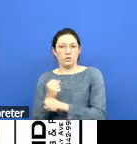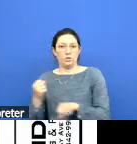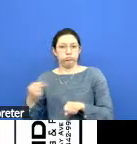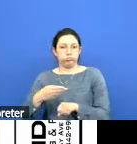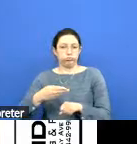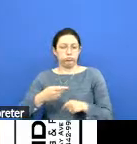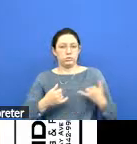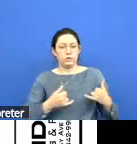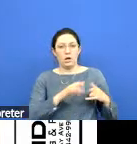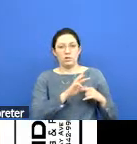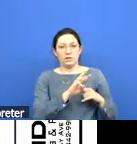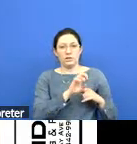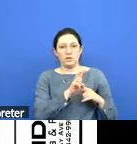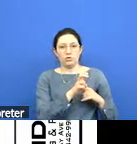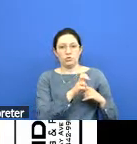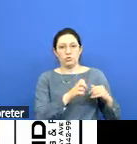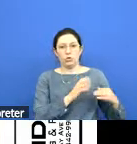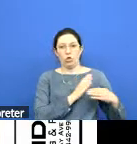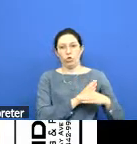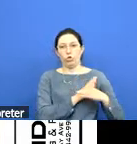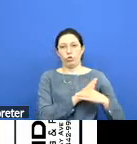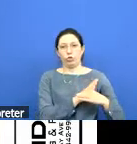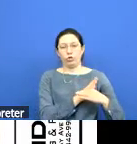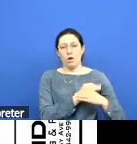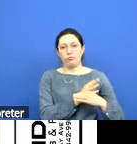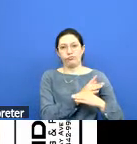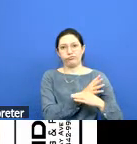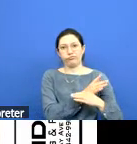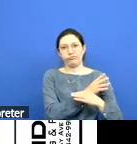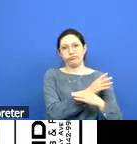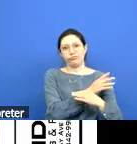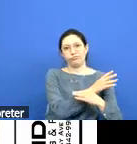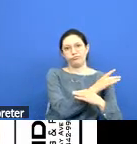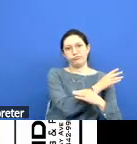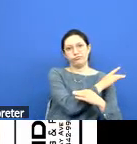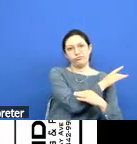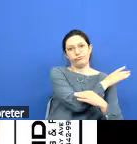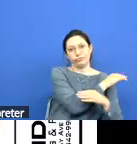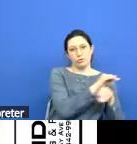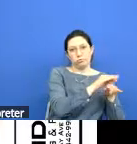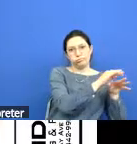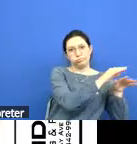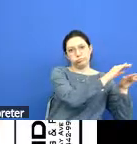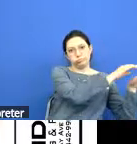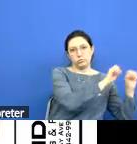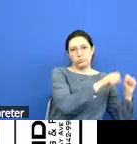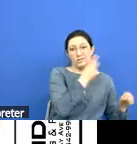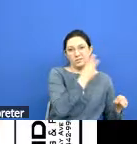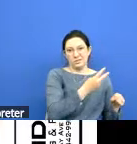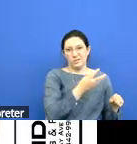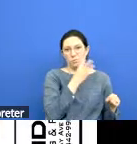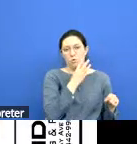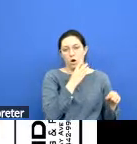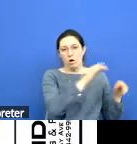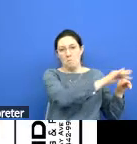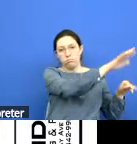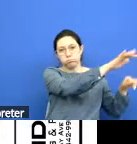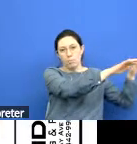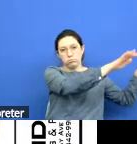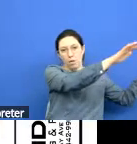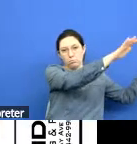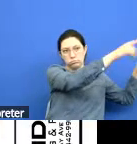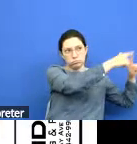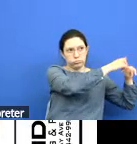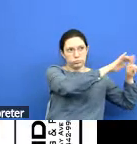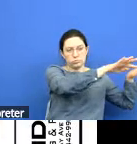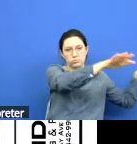the 6-inch pipe has nowhere to go, and it back surcharges, and you can actually watch the water bubbling up through the